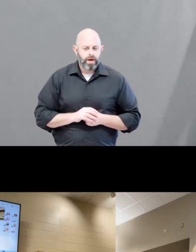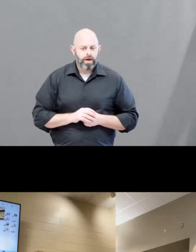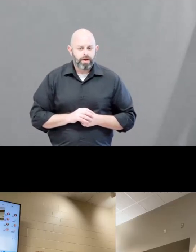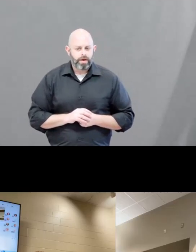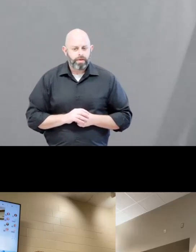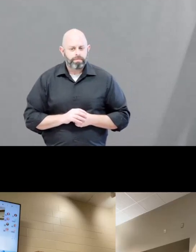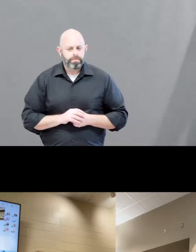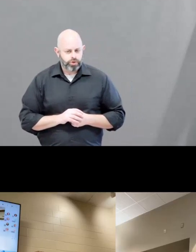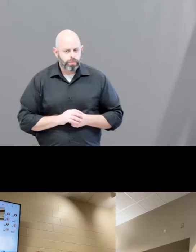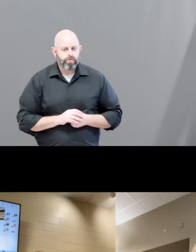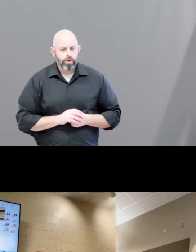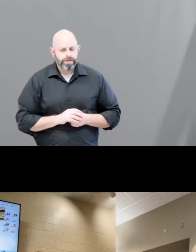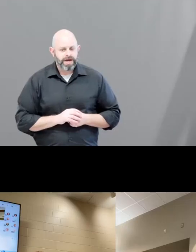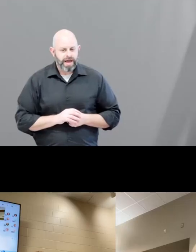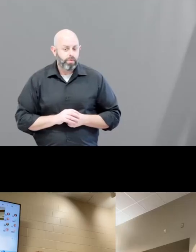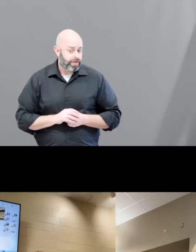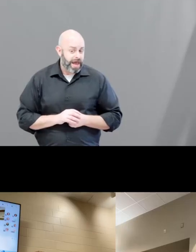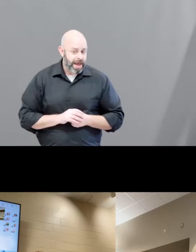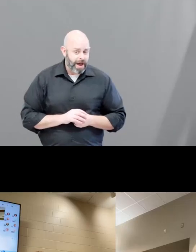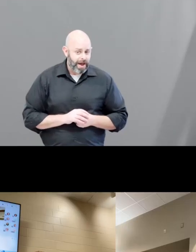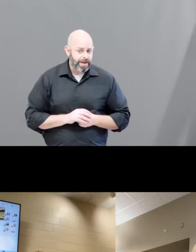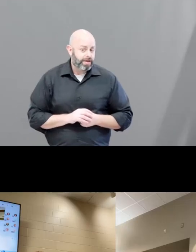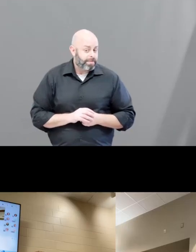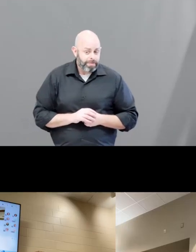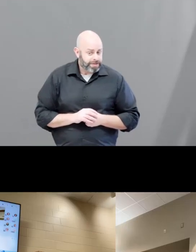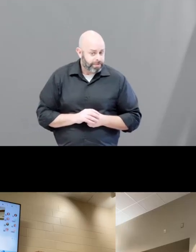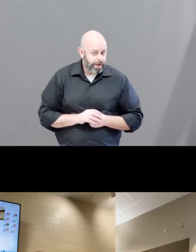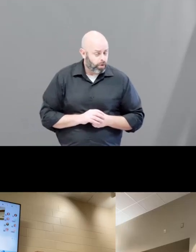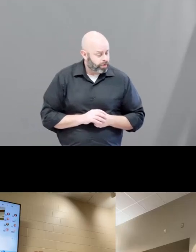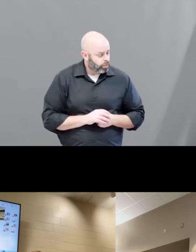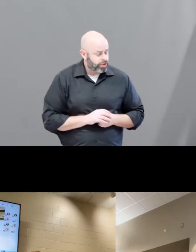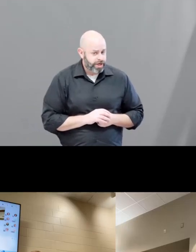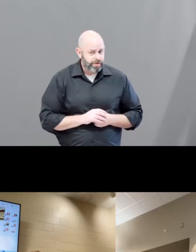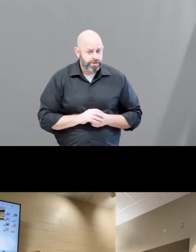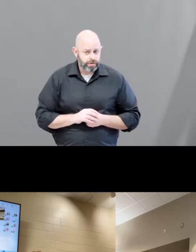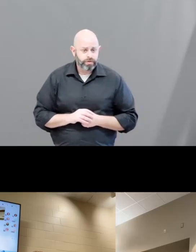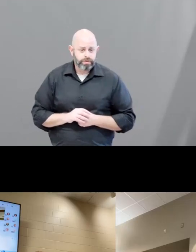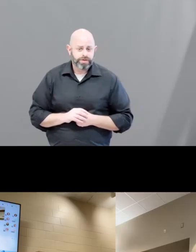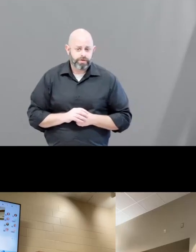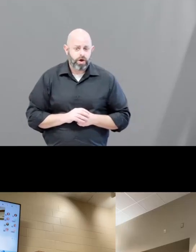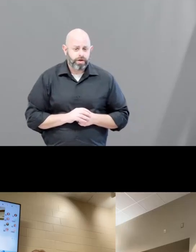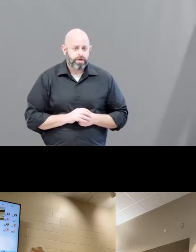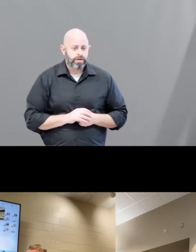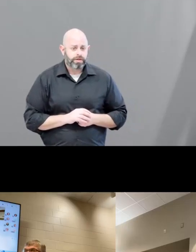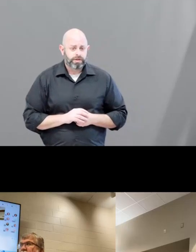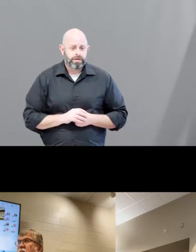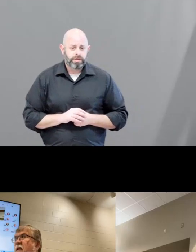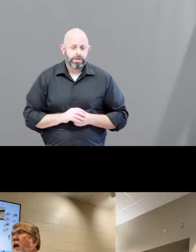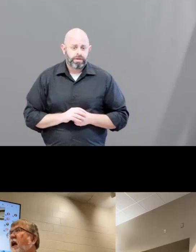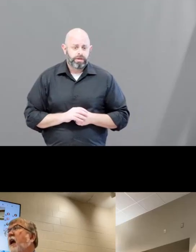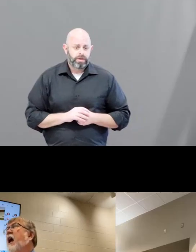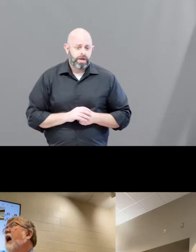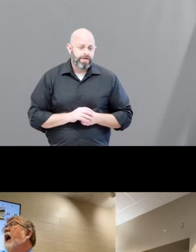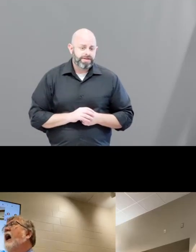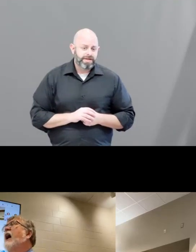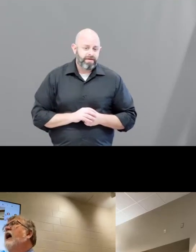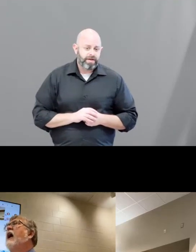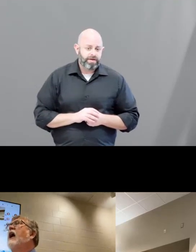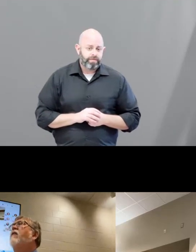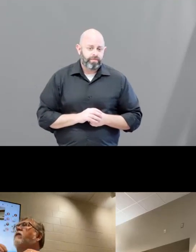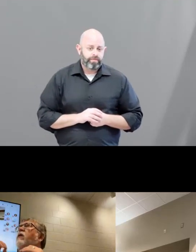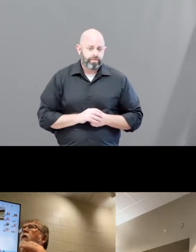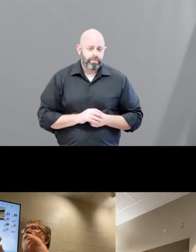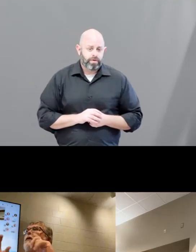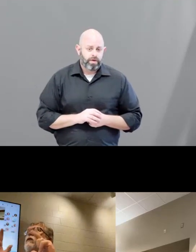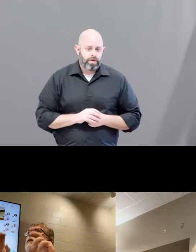improve student performance with AI. That might be somebody worth reaching out to. Just a thought. And this is